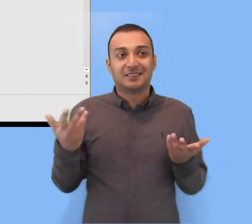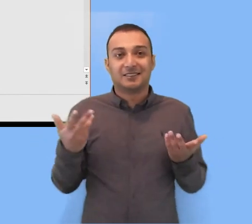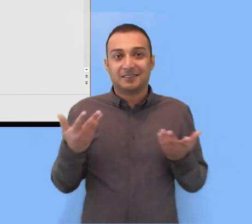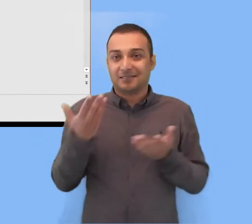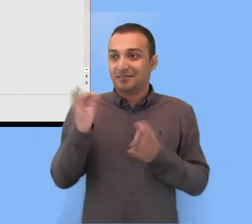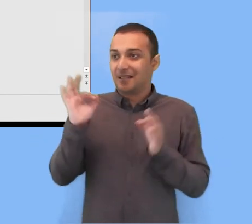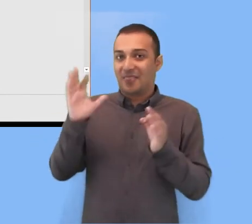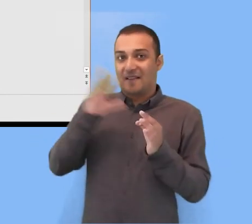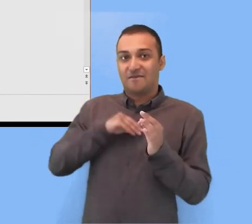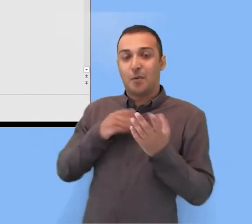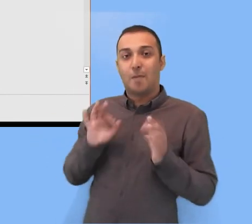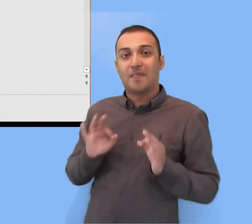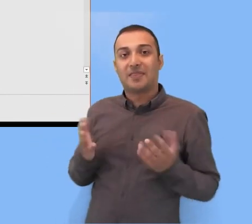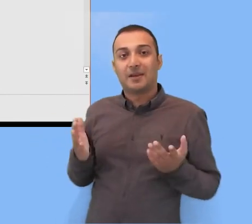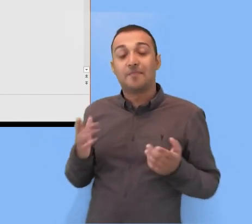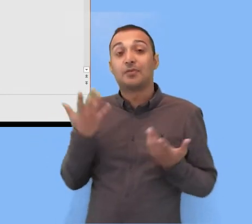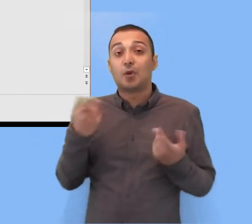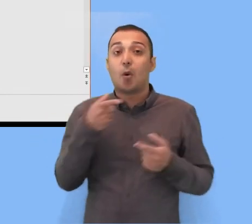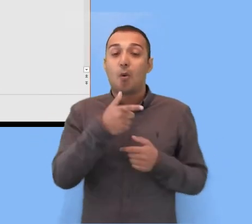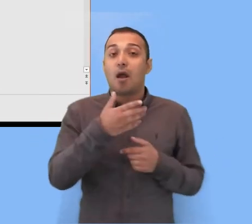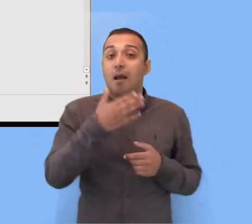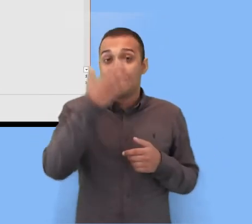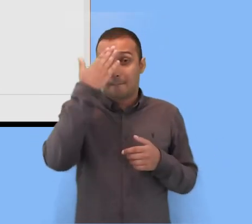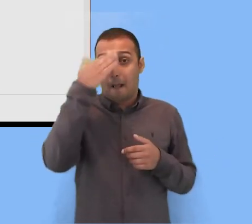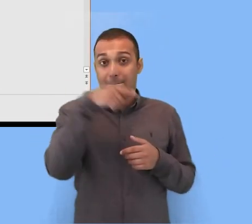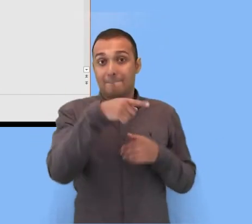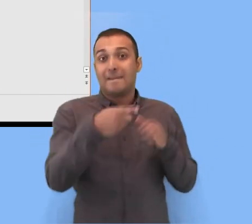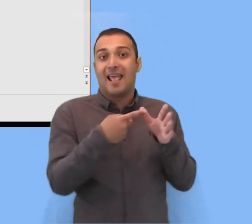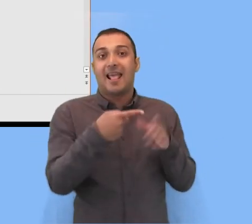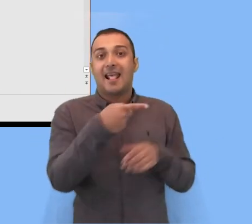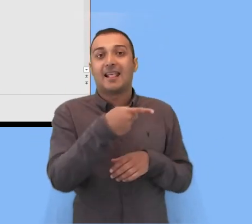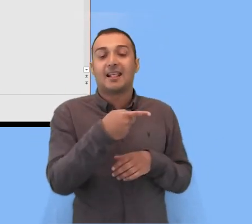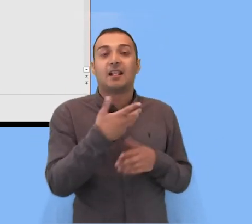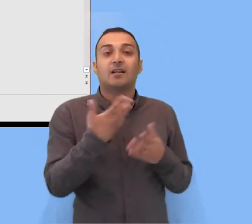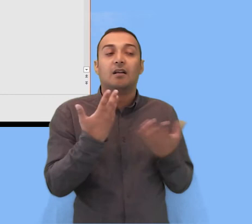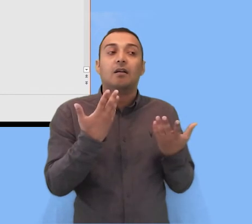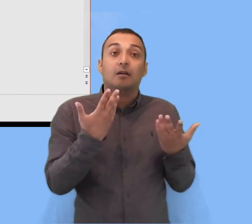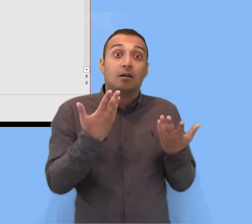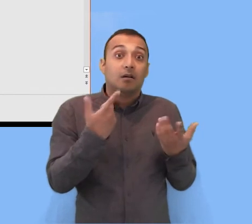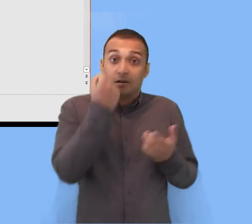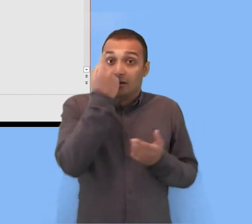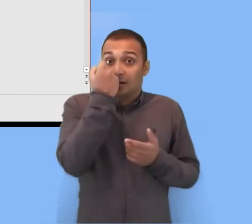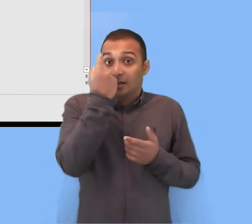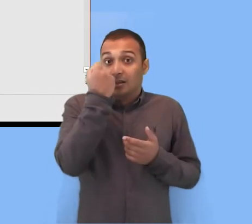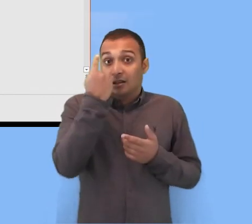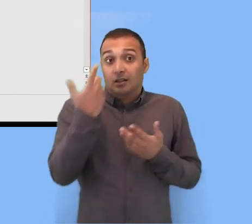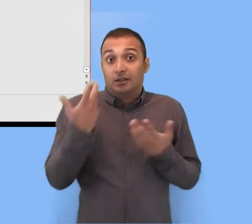mum A was, you know, quite understandably